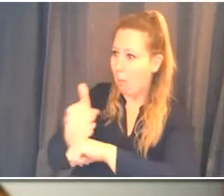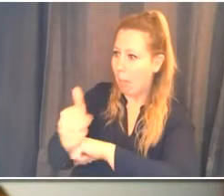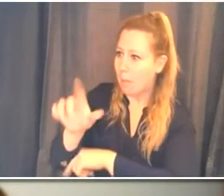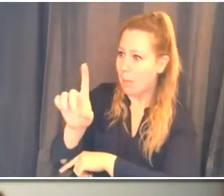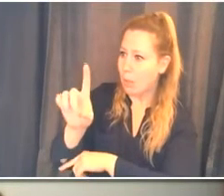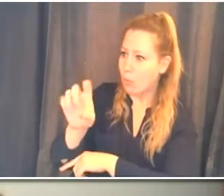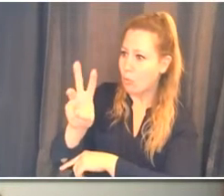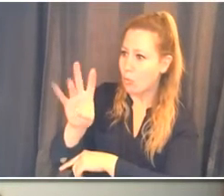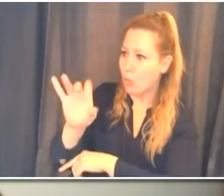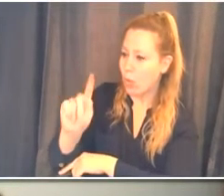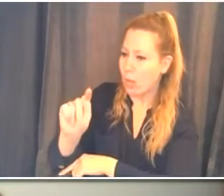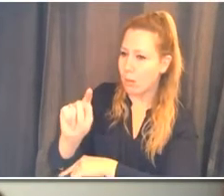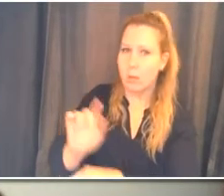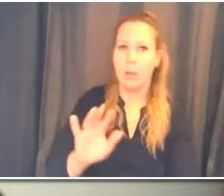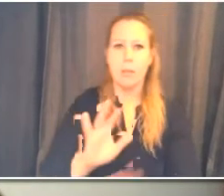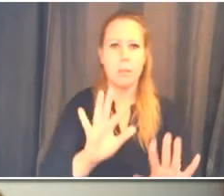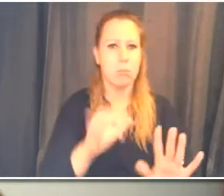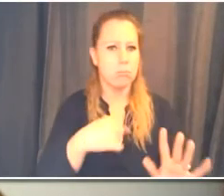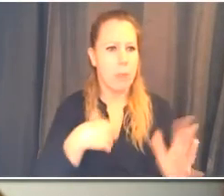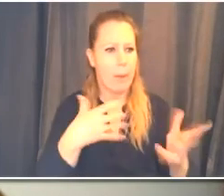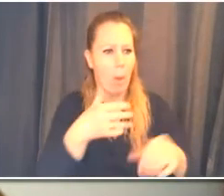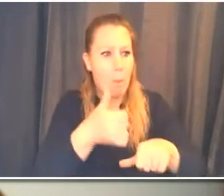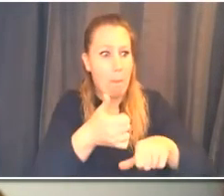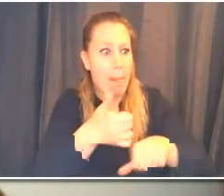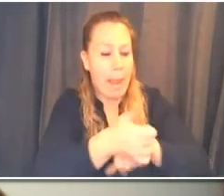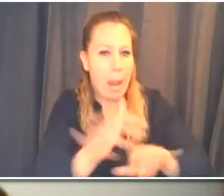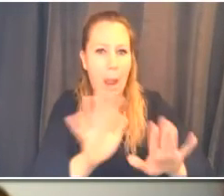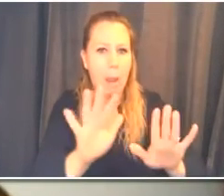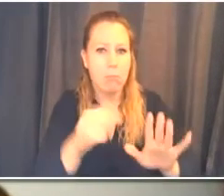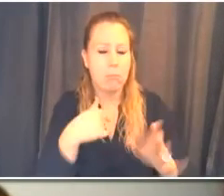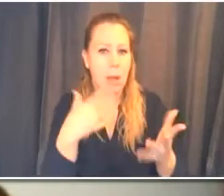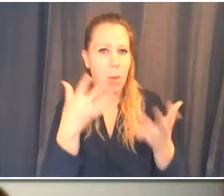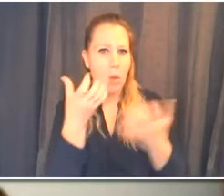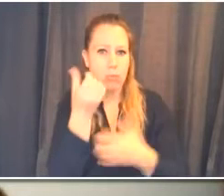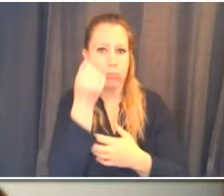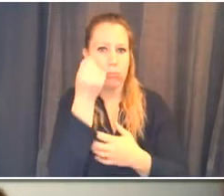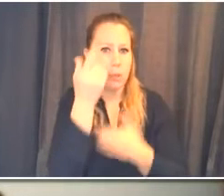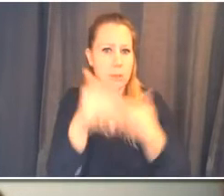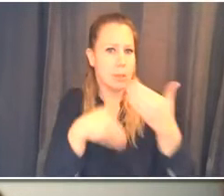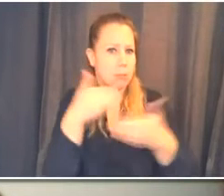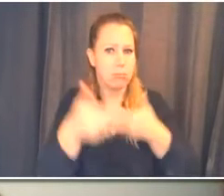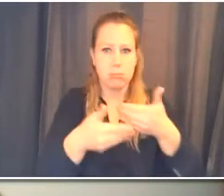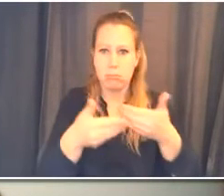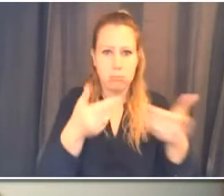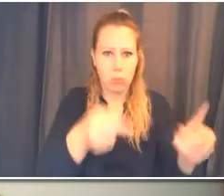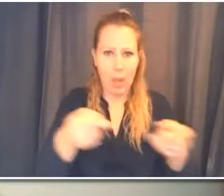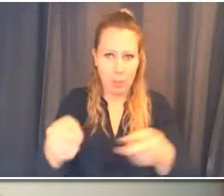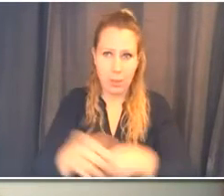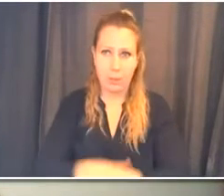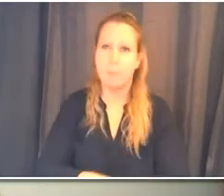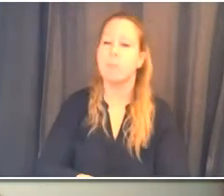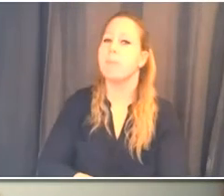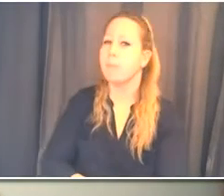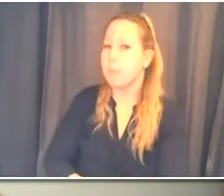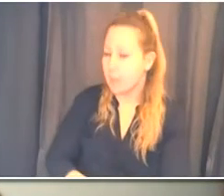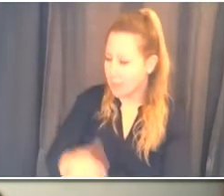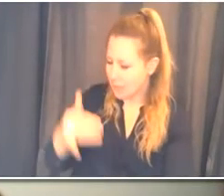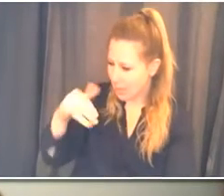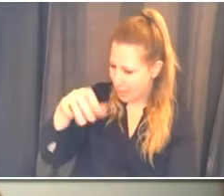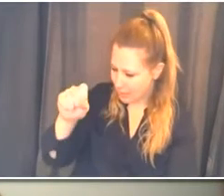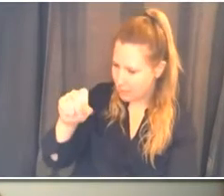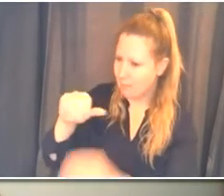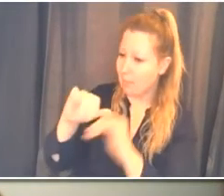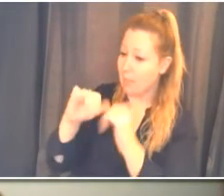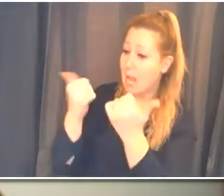Citywide project leader in doing it um they have set the go date as as June of this year we're